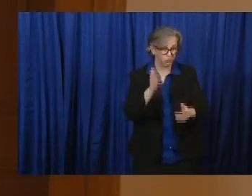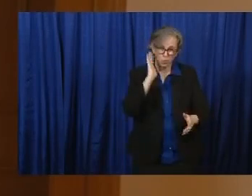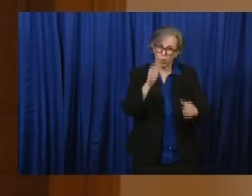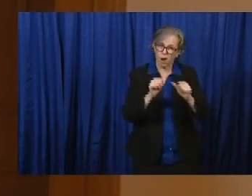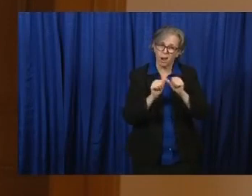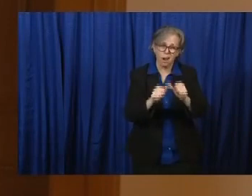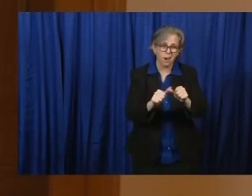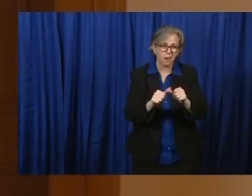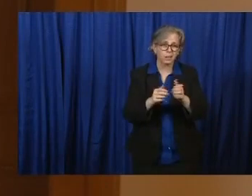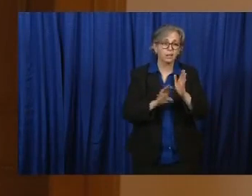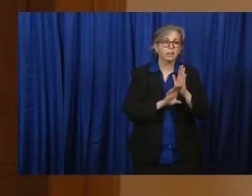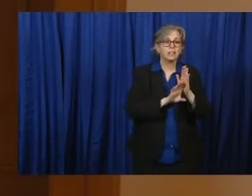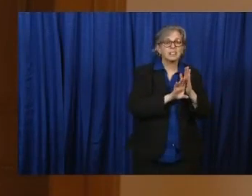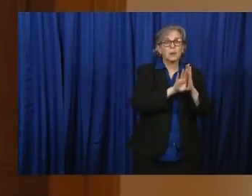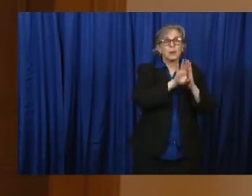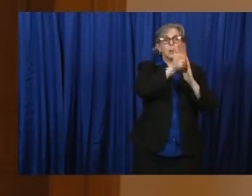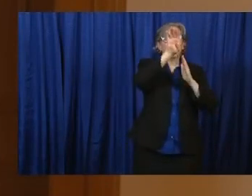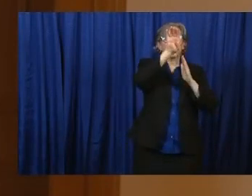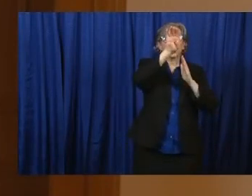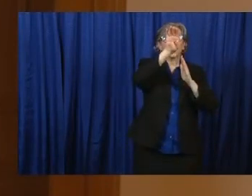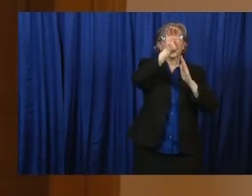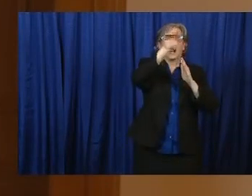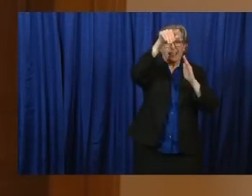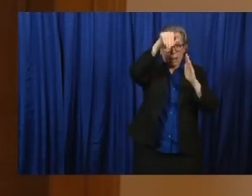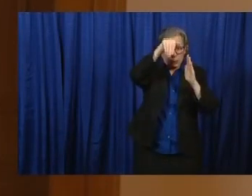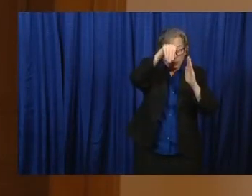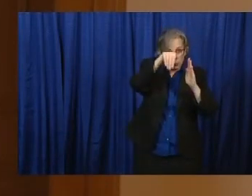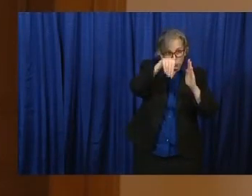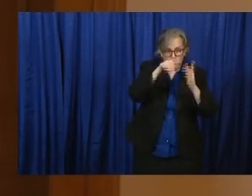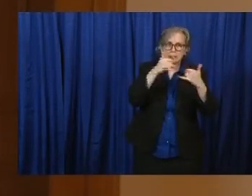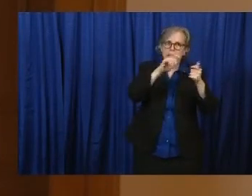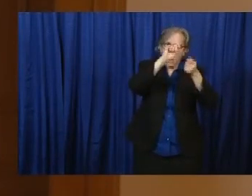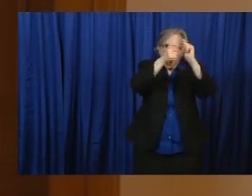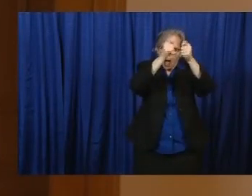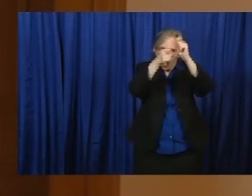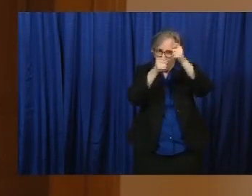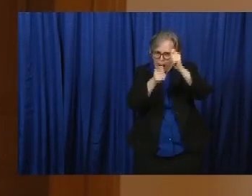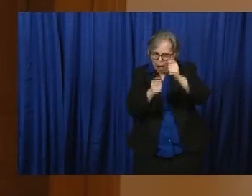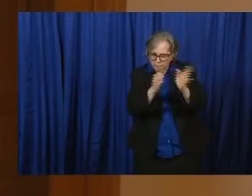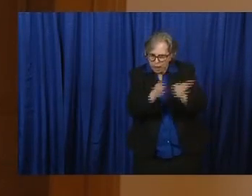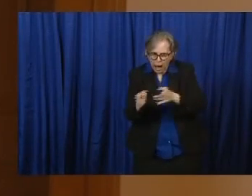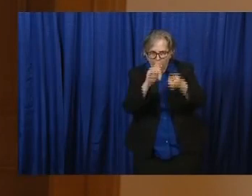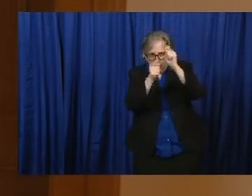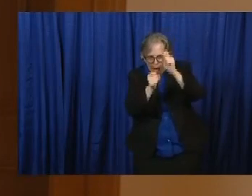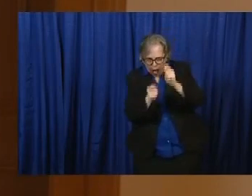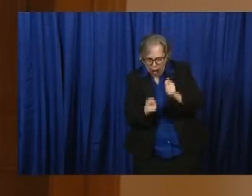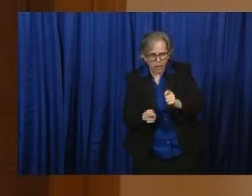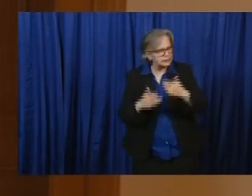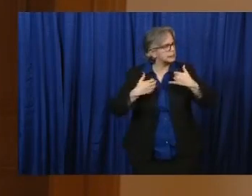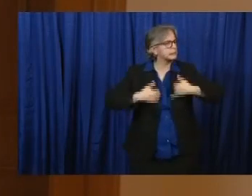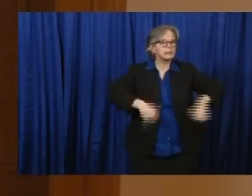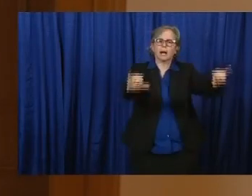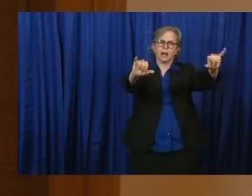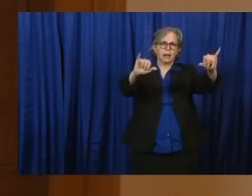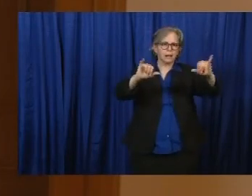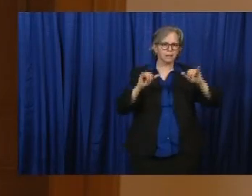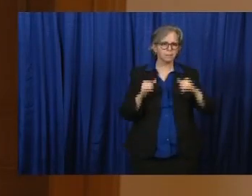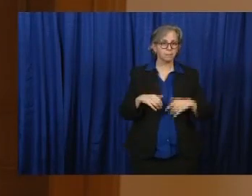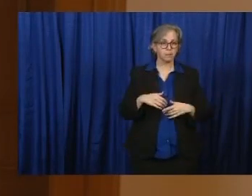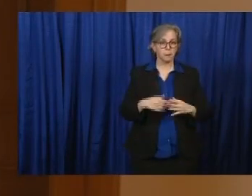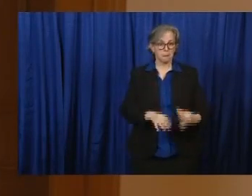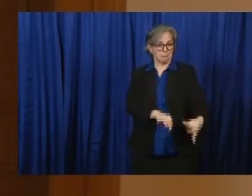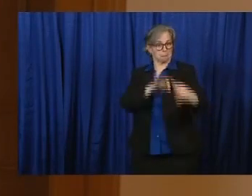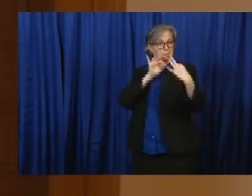will continue after the surge, and will continue after we start to return back to normal life. We are never going to work